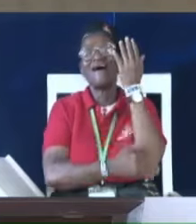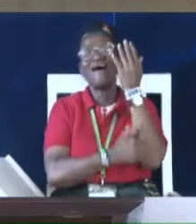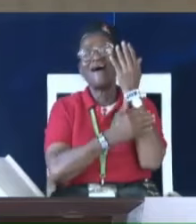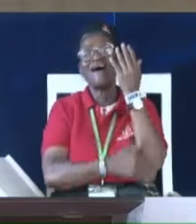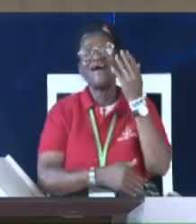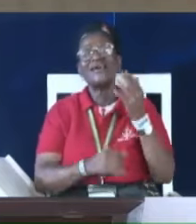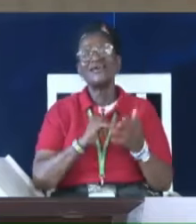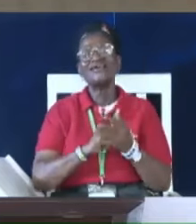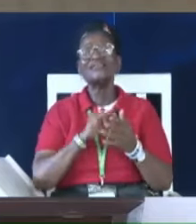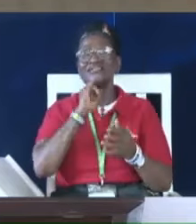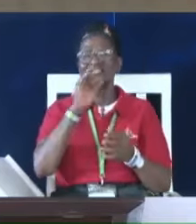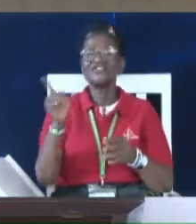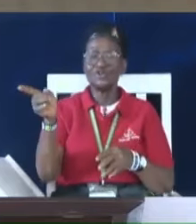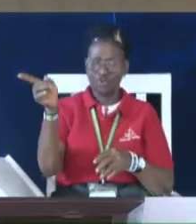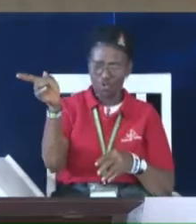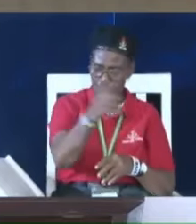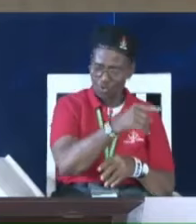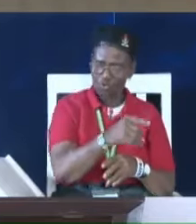It is you